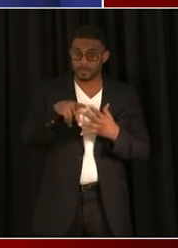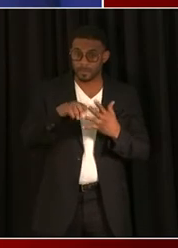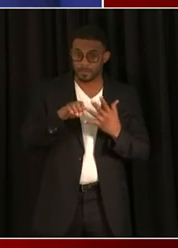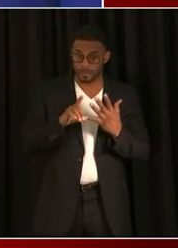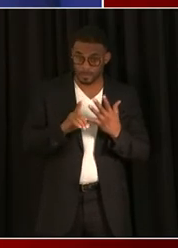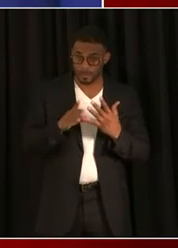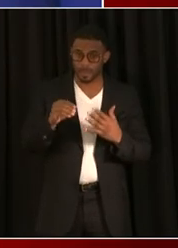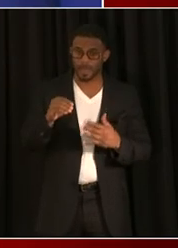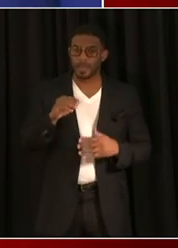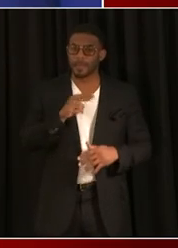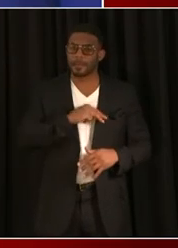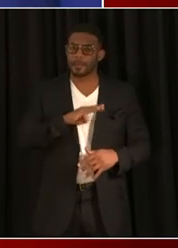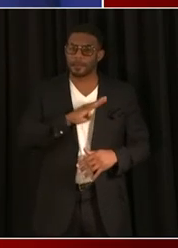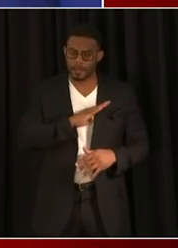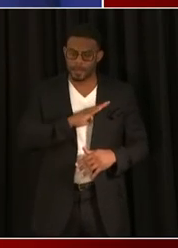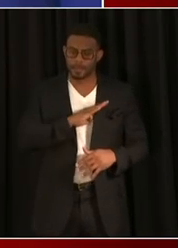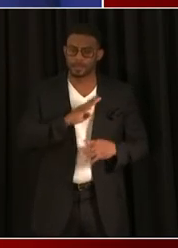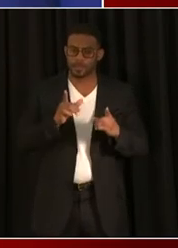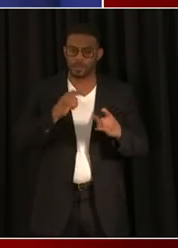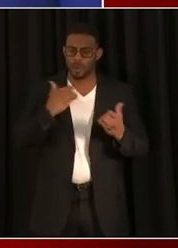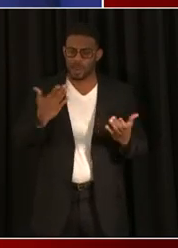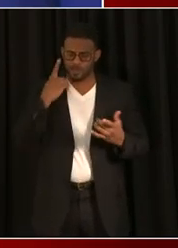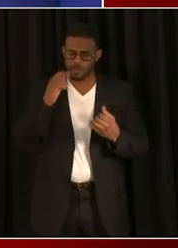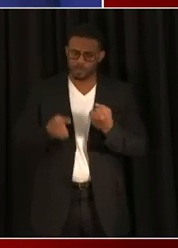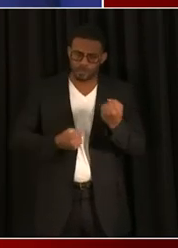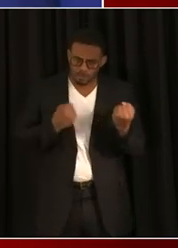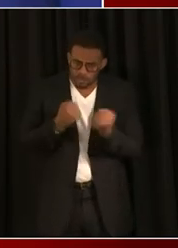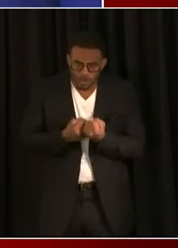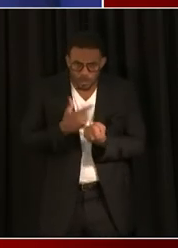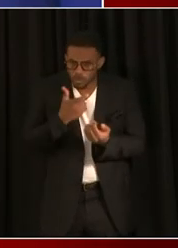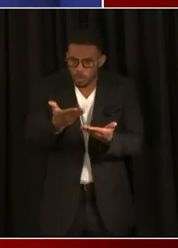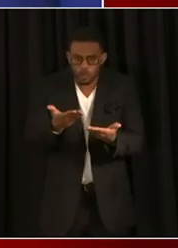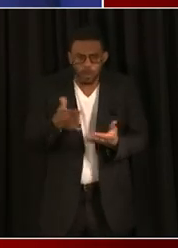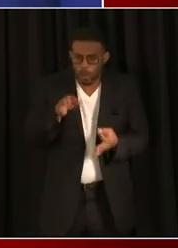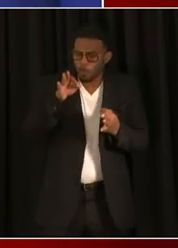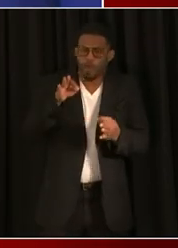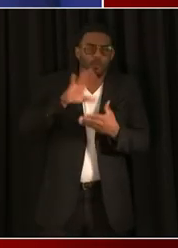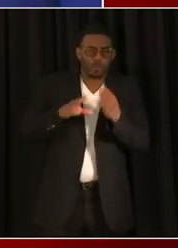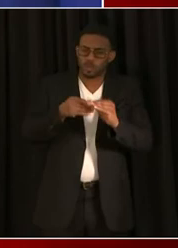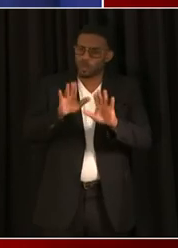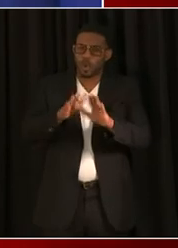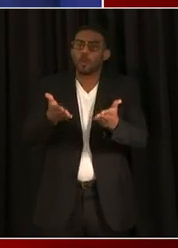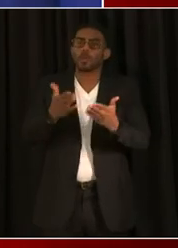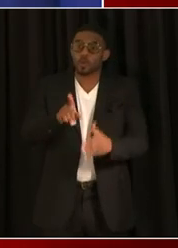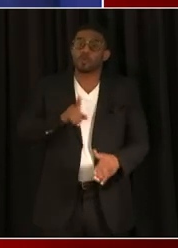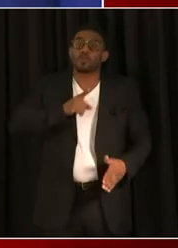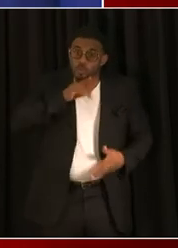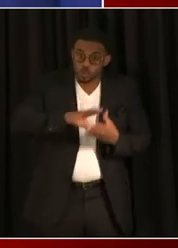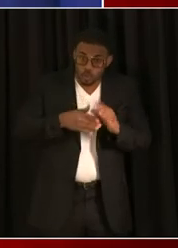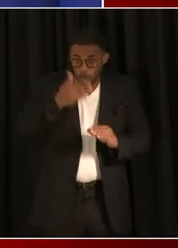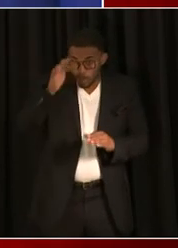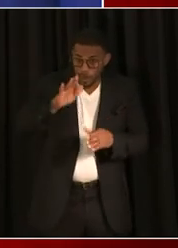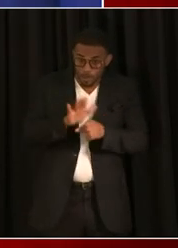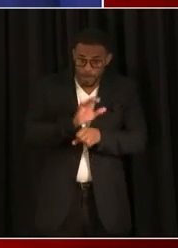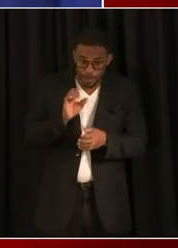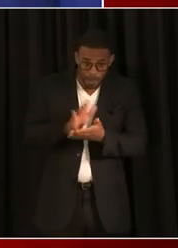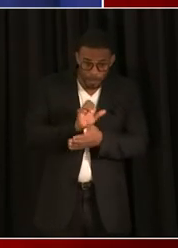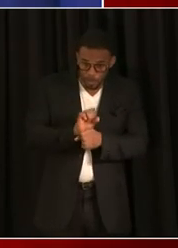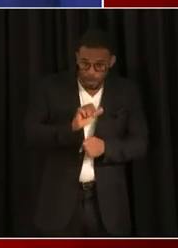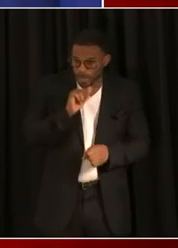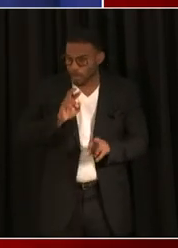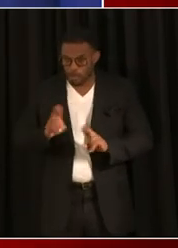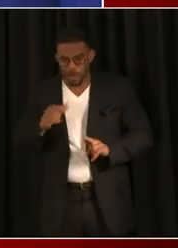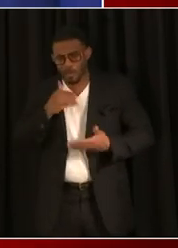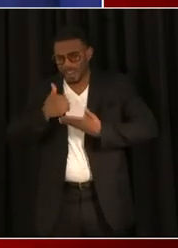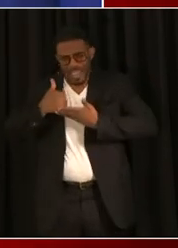and the Bowser administration, we are here for you in real and tangible ways. Don't bring us your perfect story. Bring us your real story about why your